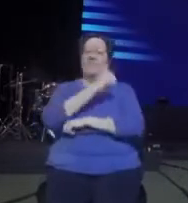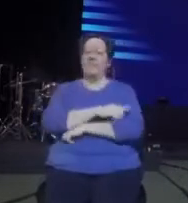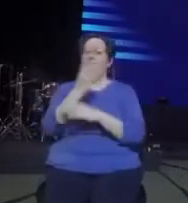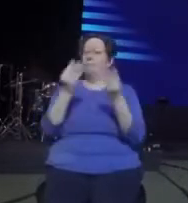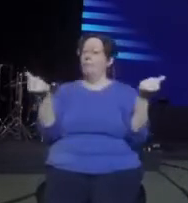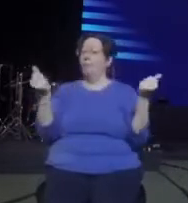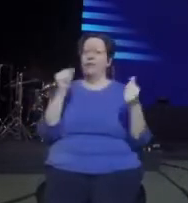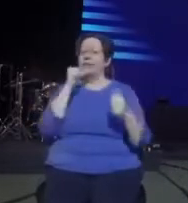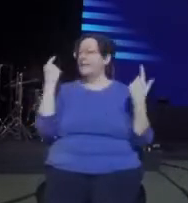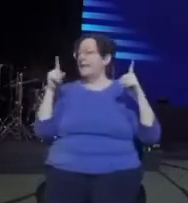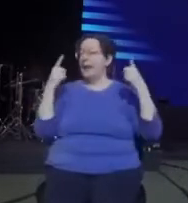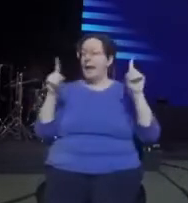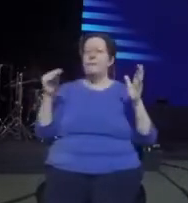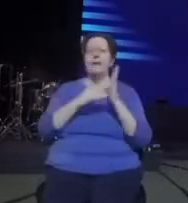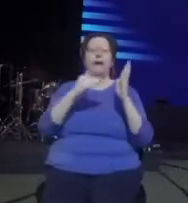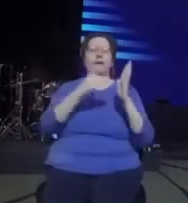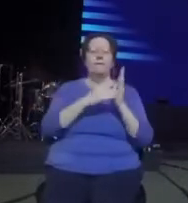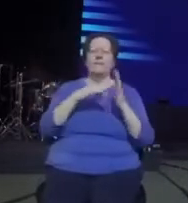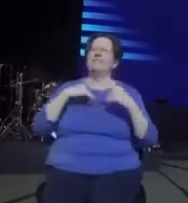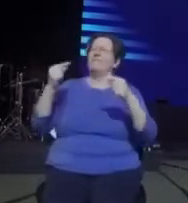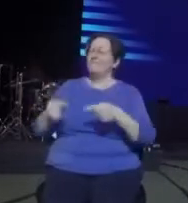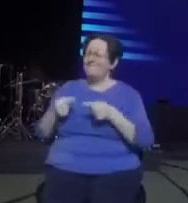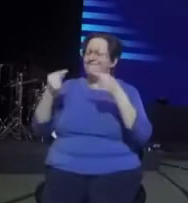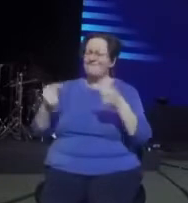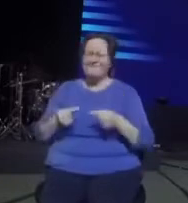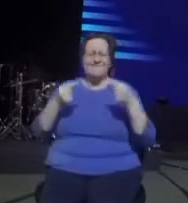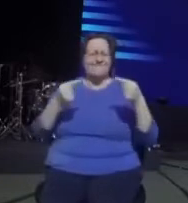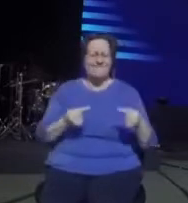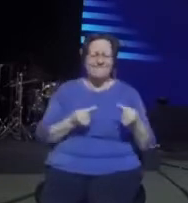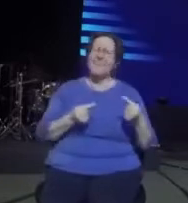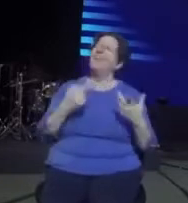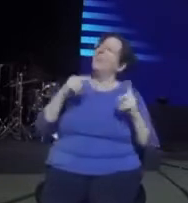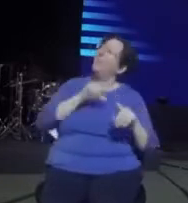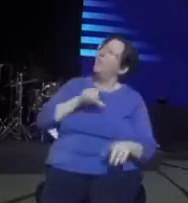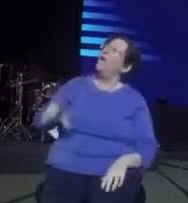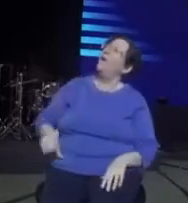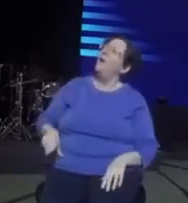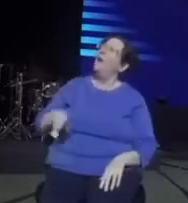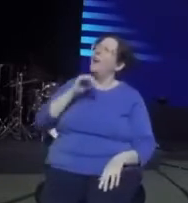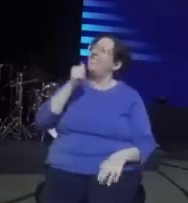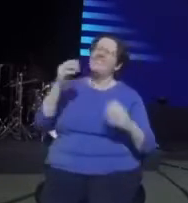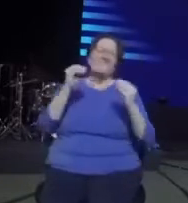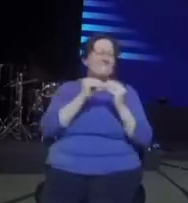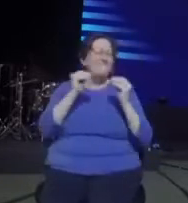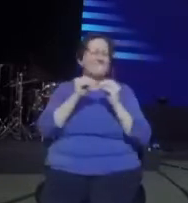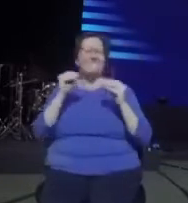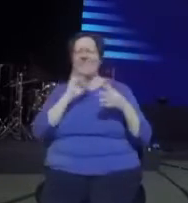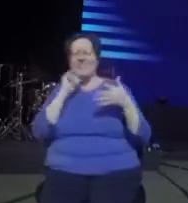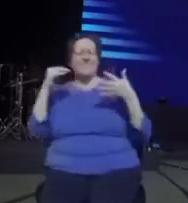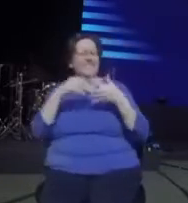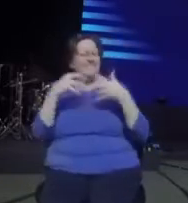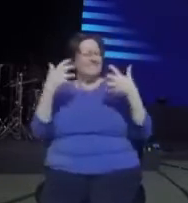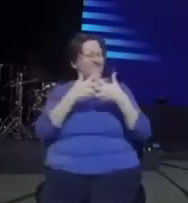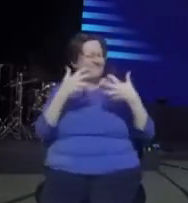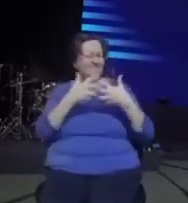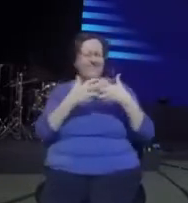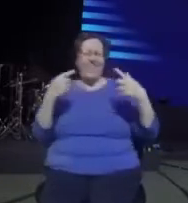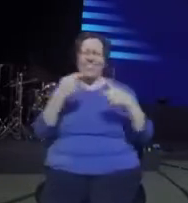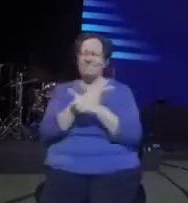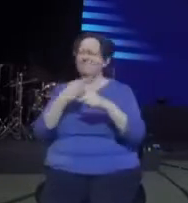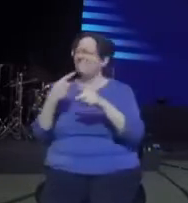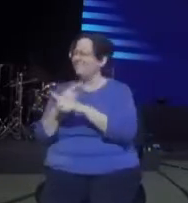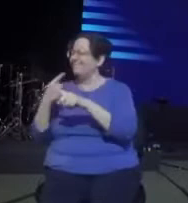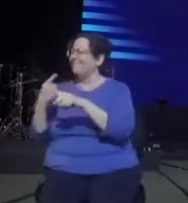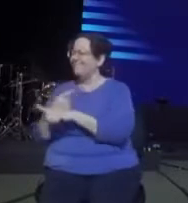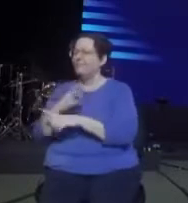doesn't happen all the time. Sometimes I'm laboring, you know, trying to get a message and that one doesn't fit and it feels like a pair of shoes. It's too small